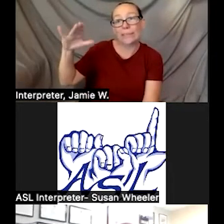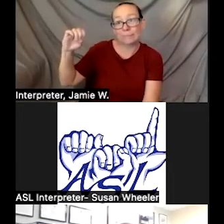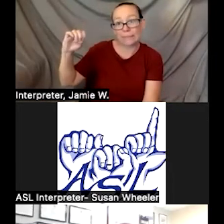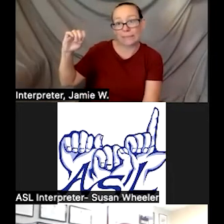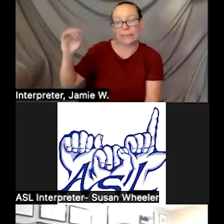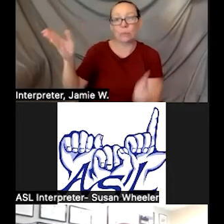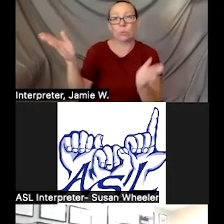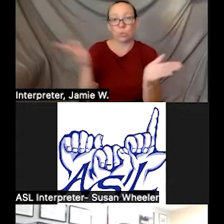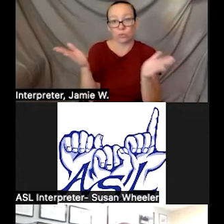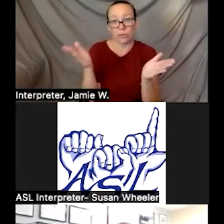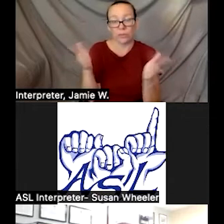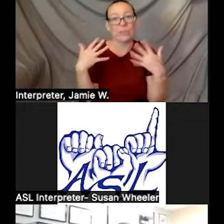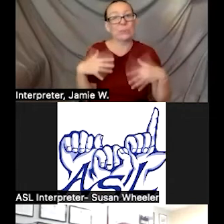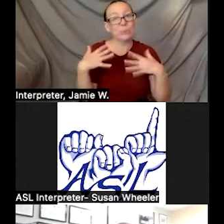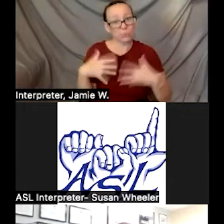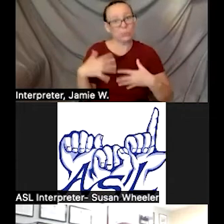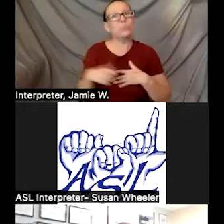can be very challenging.